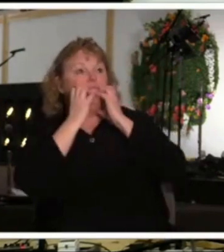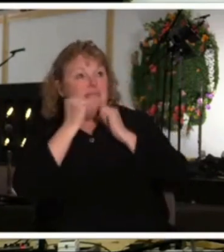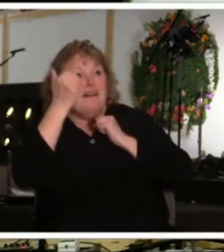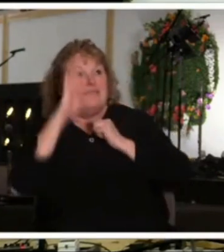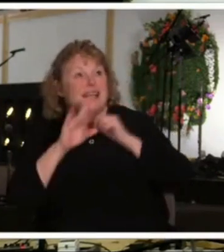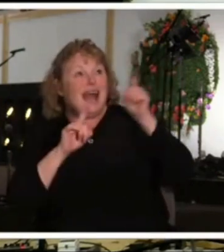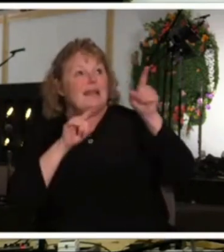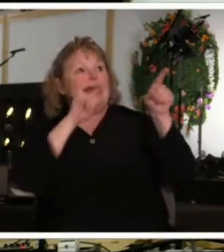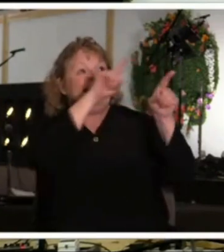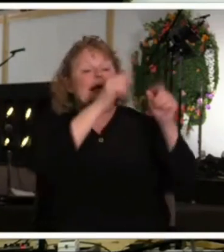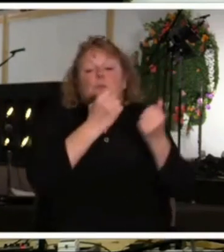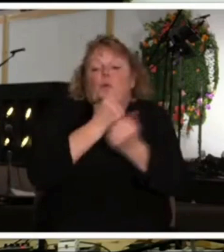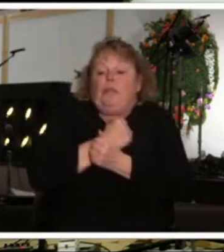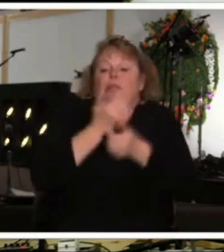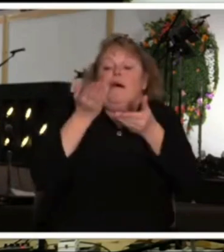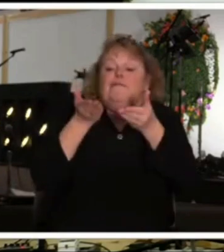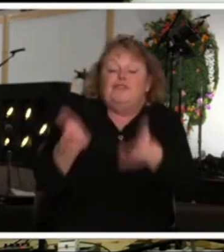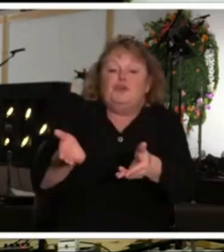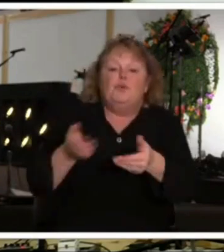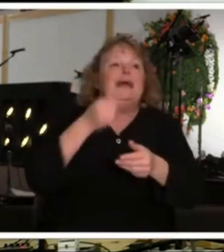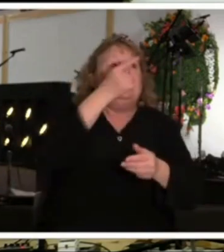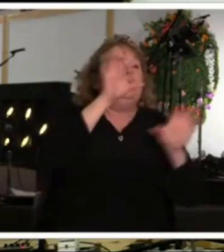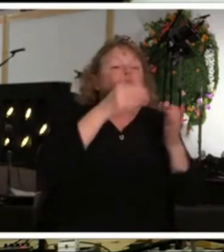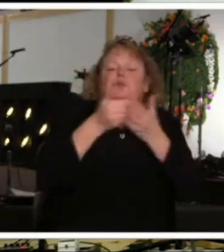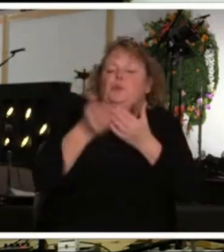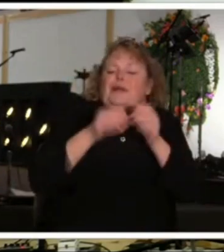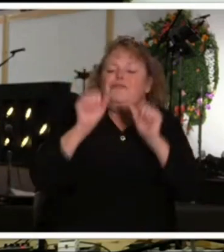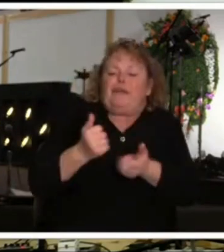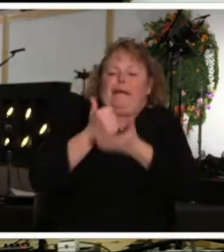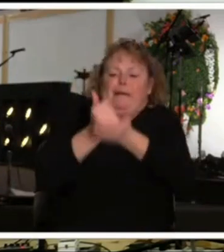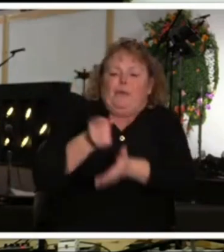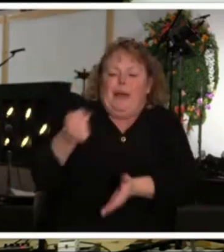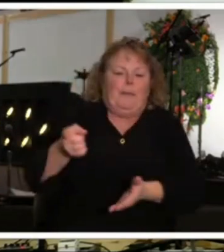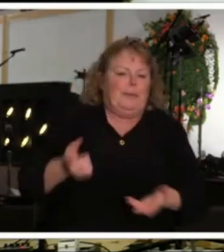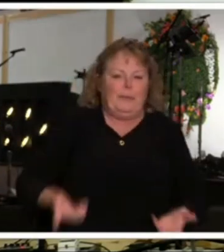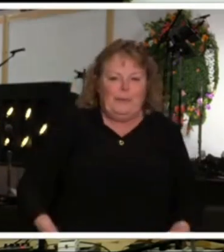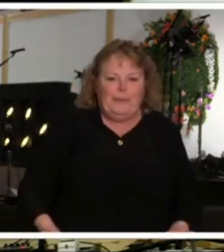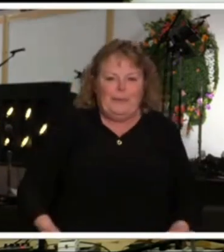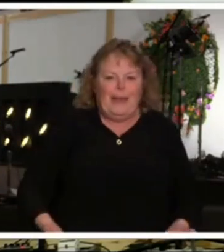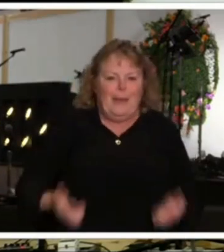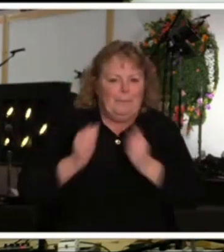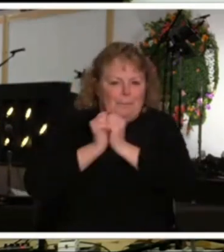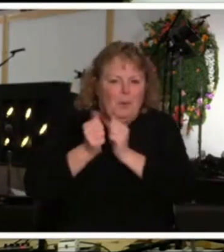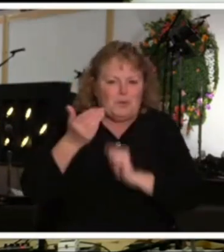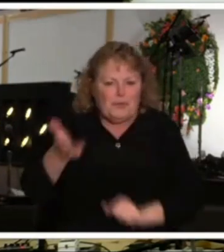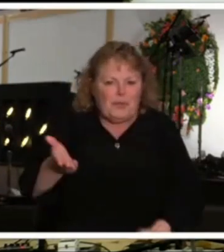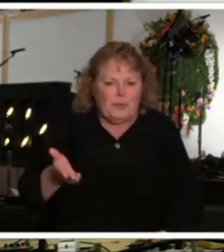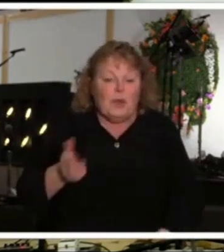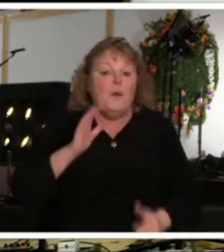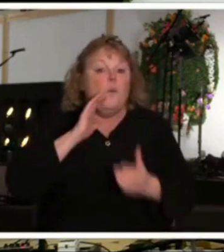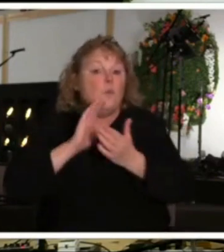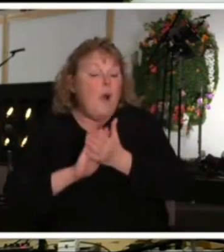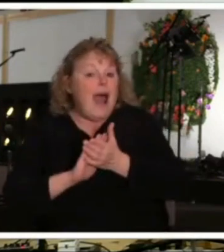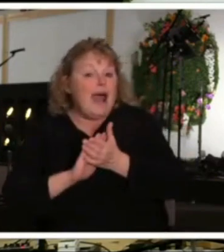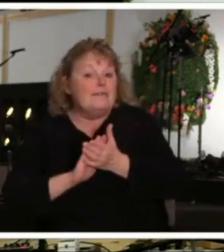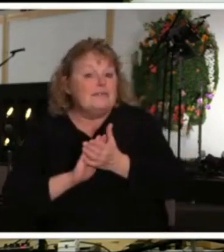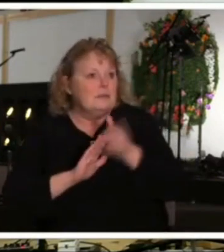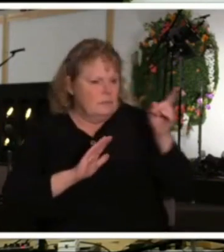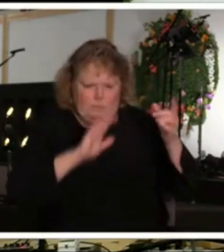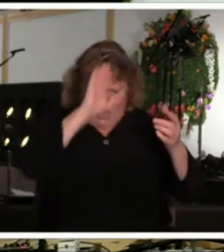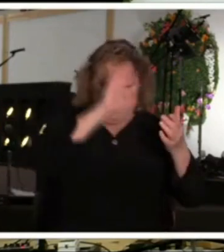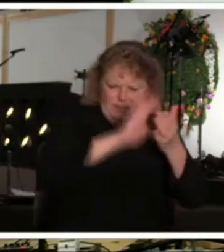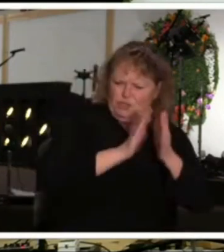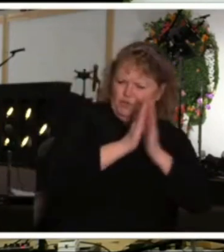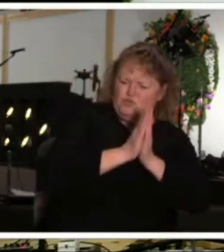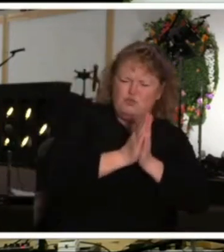will love you, he will go the extra mile and do things for you you never thought possible. Wives, husbands, you pray that your